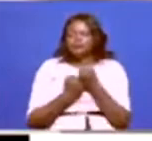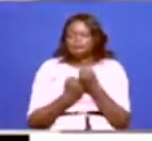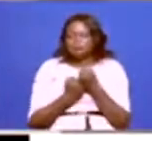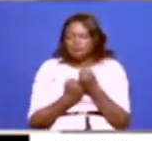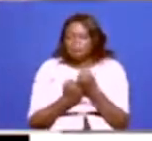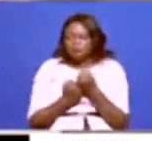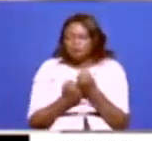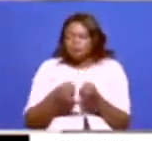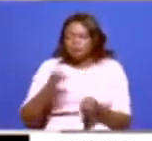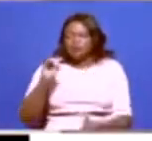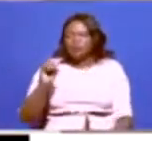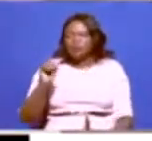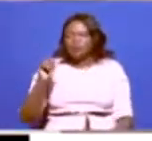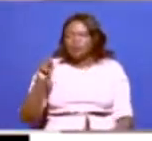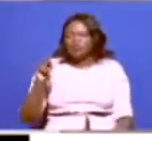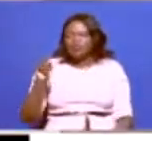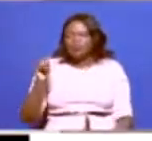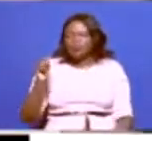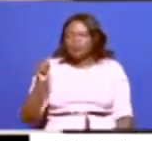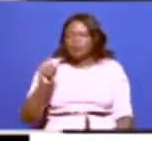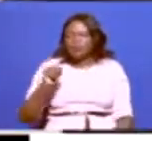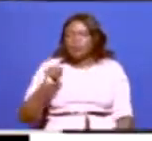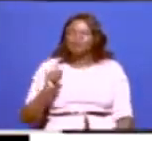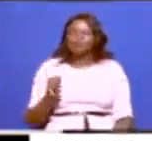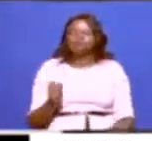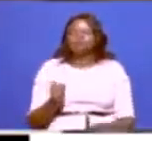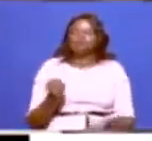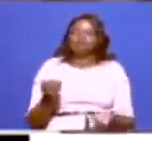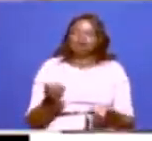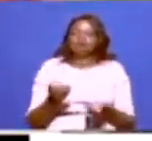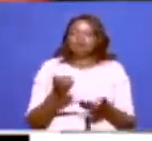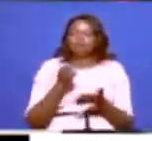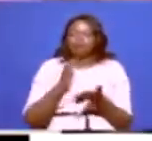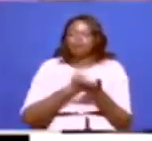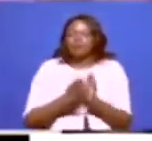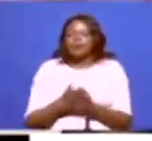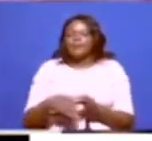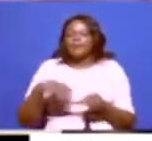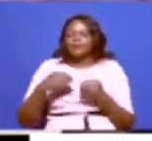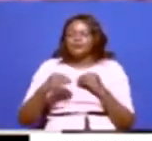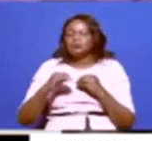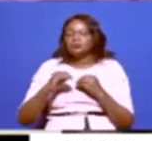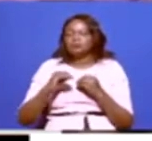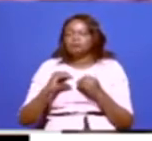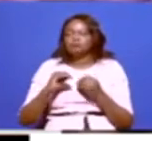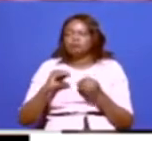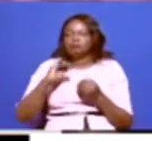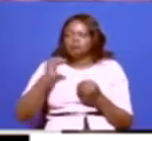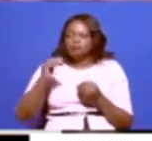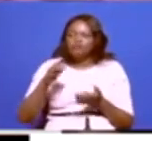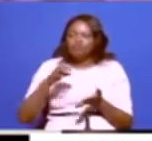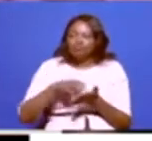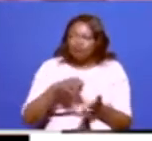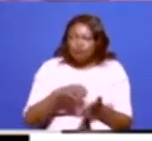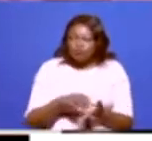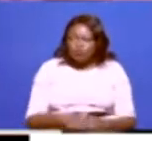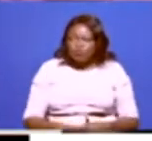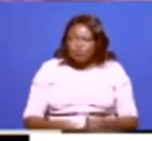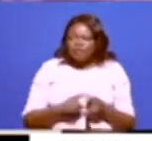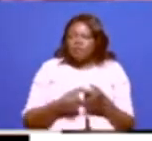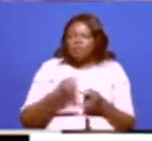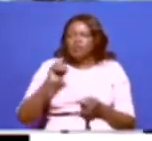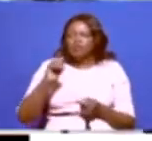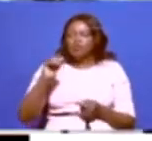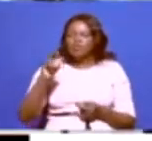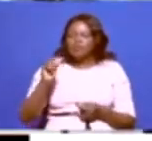Otuma's campaign for the Busia gubernatorial seat. The elders also endorsed former Teso North MP Arthur Odera as the